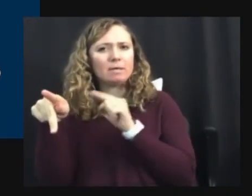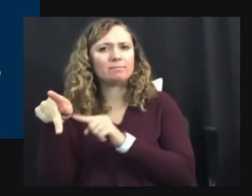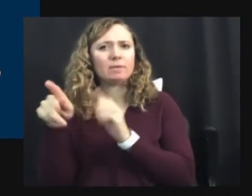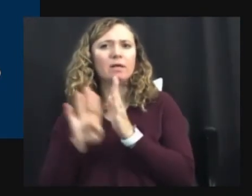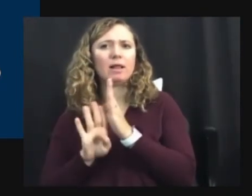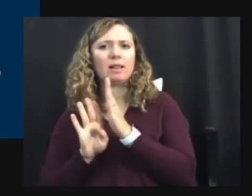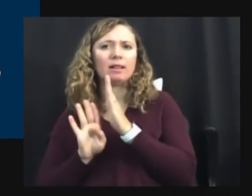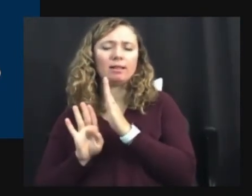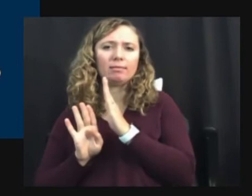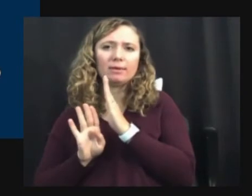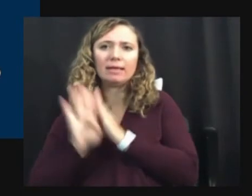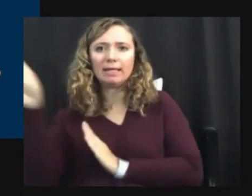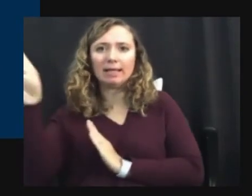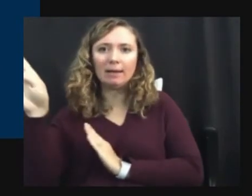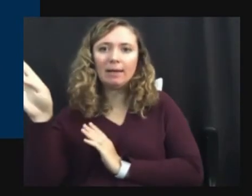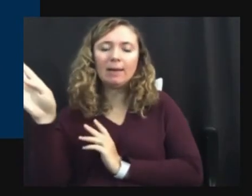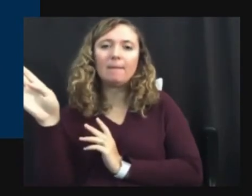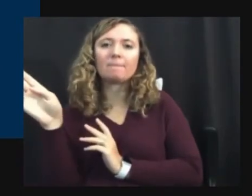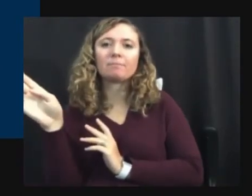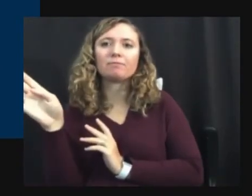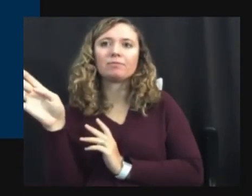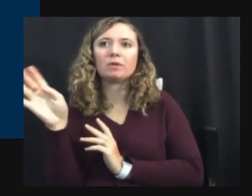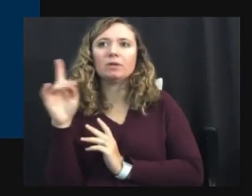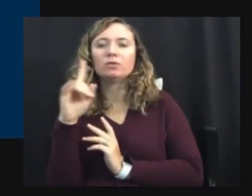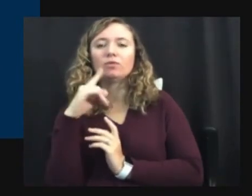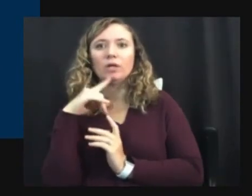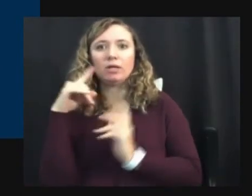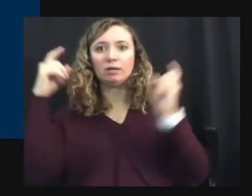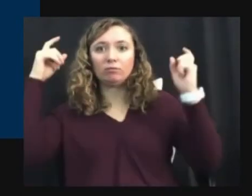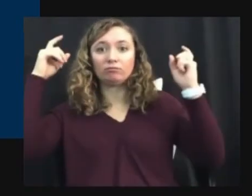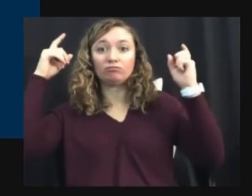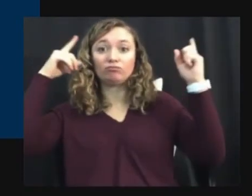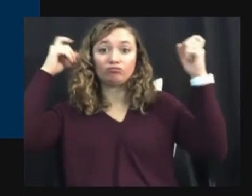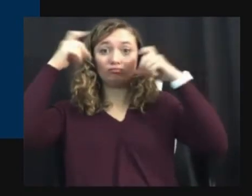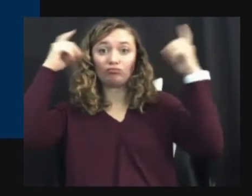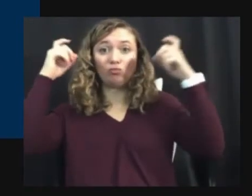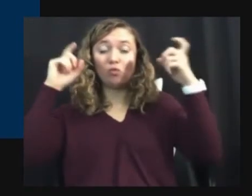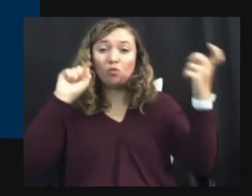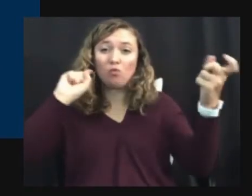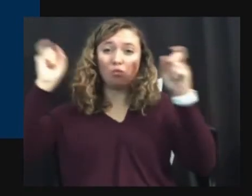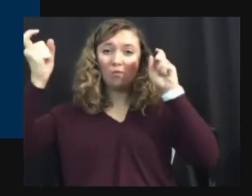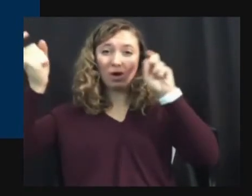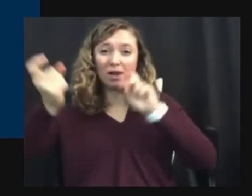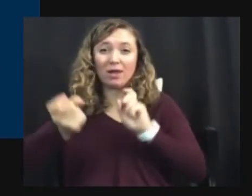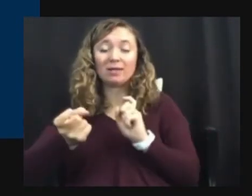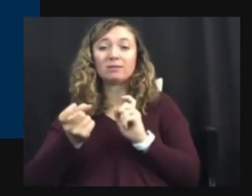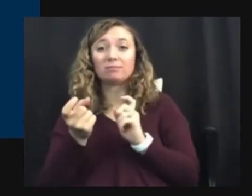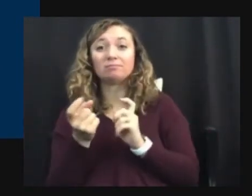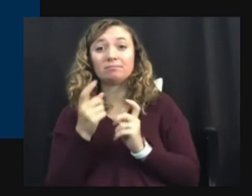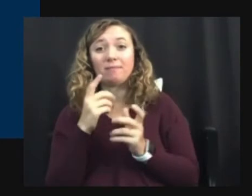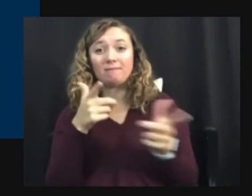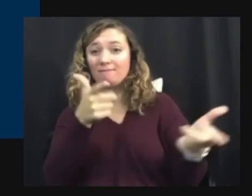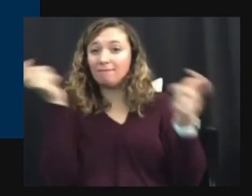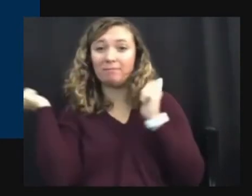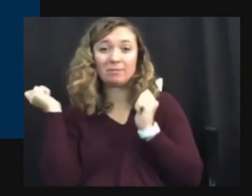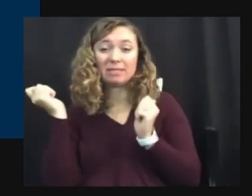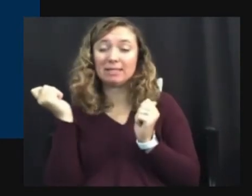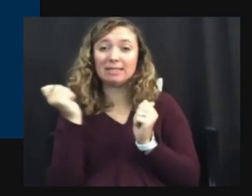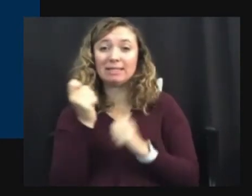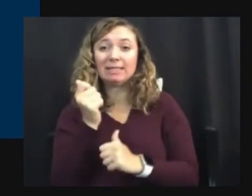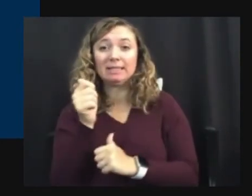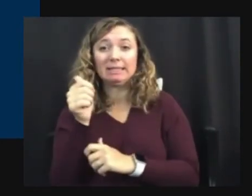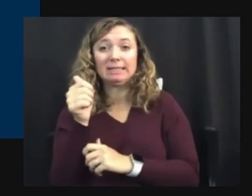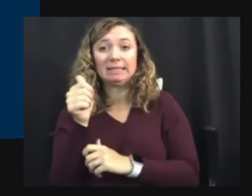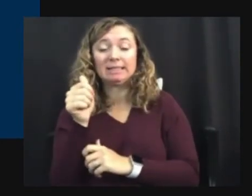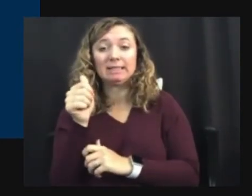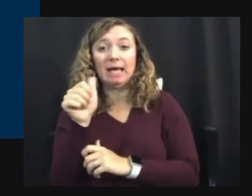rearranging at like the speed of light. It's undergoing radical changes, tens of thousands of new